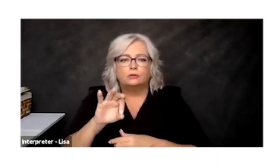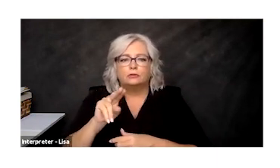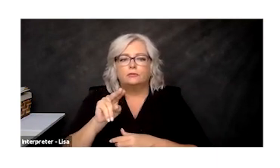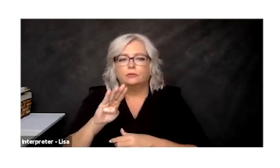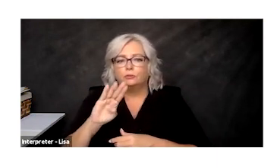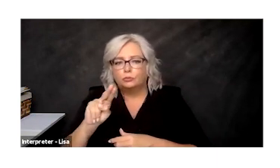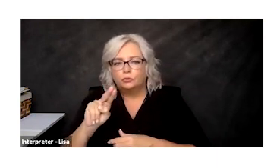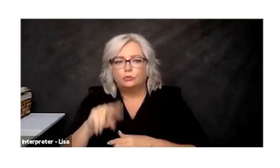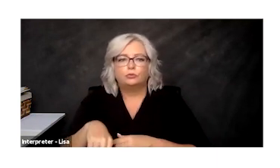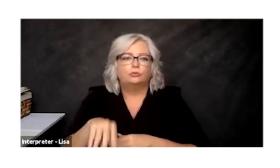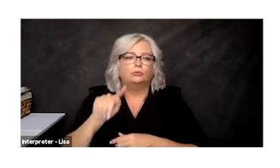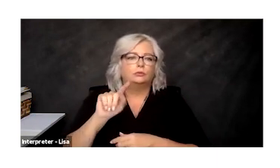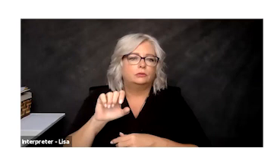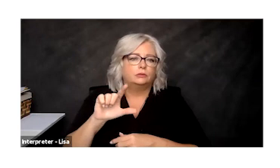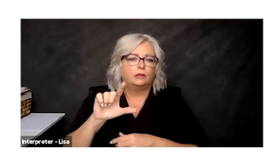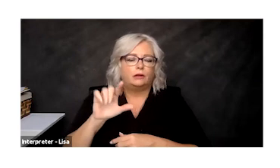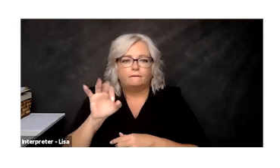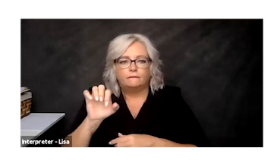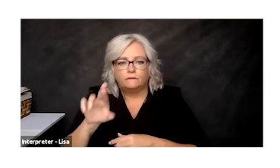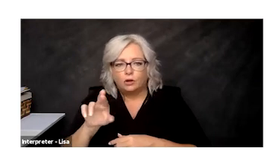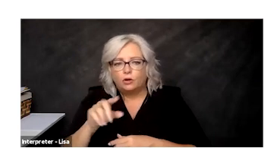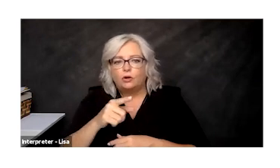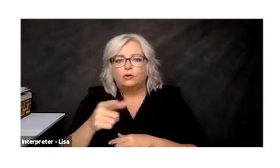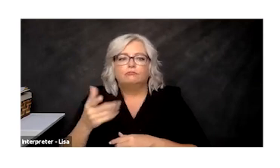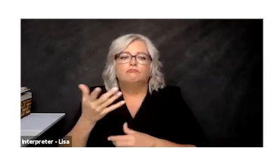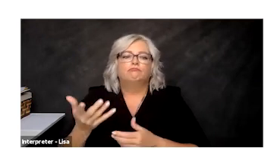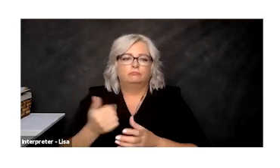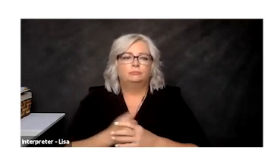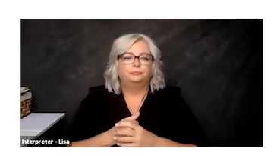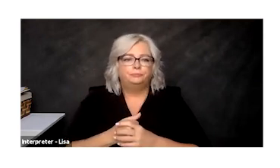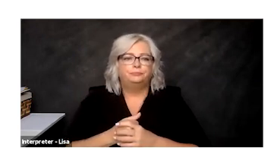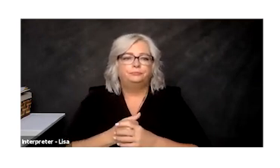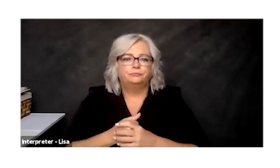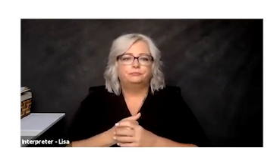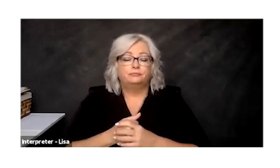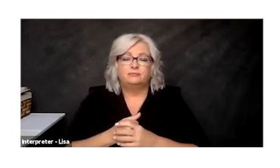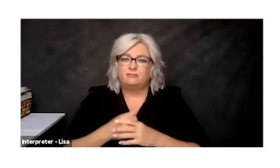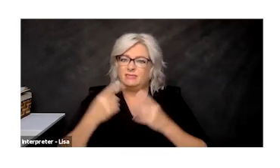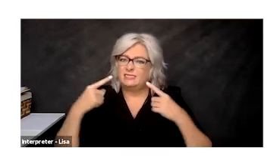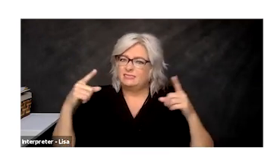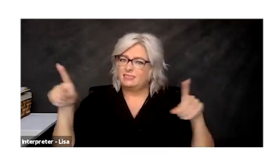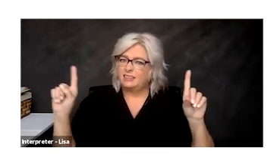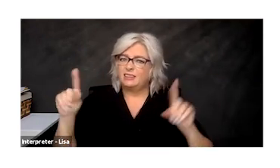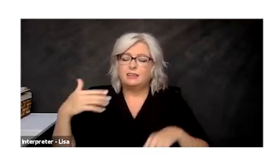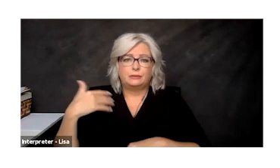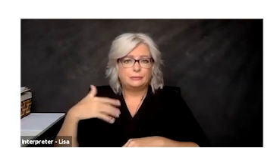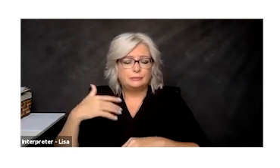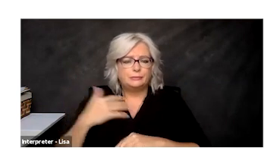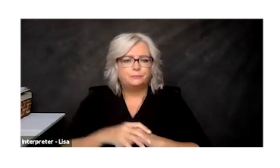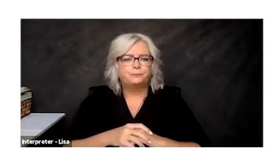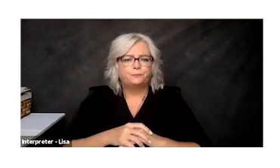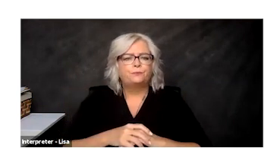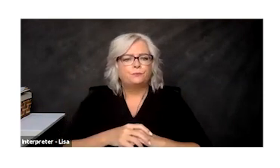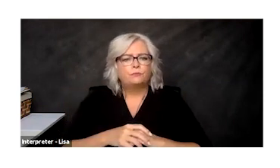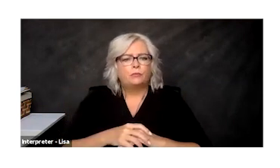as a relationship between the brand and consumers reflective of their identity in politics. So there was a really important moment, I'd